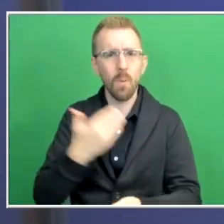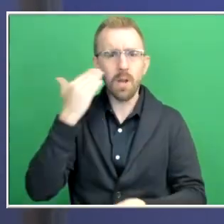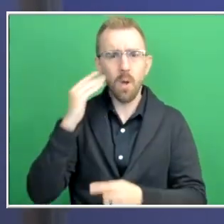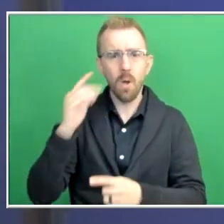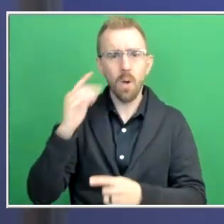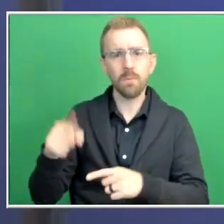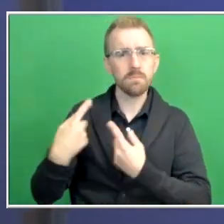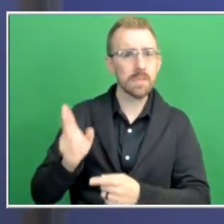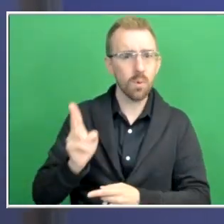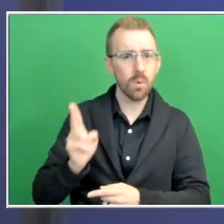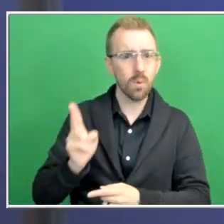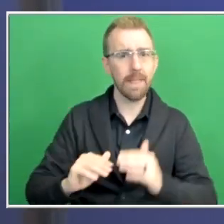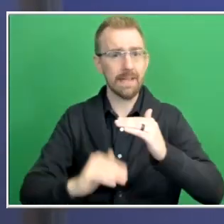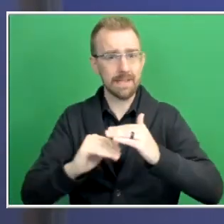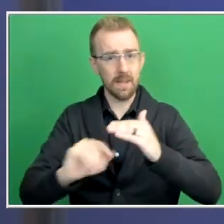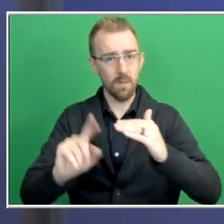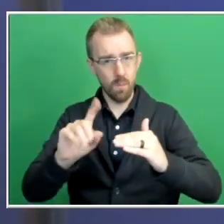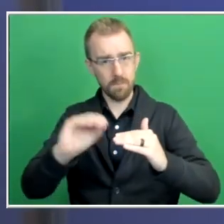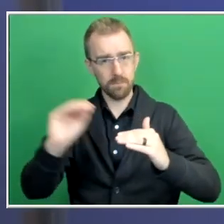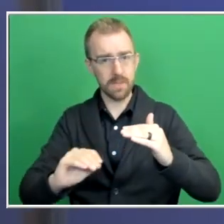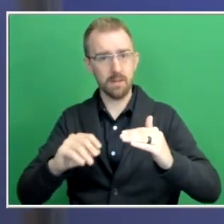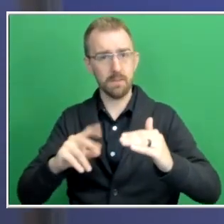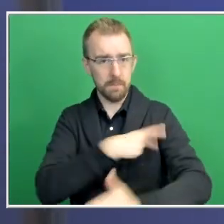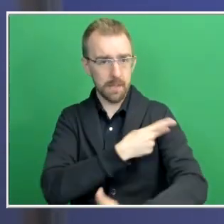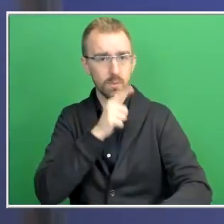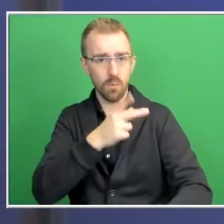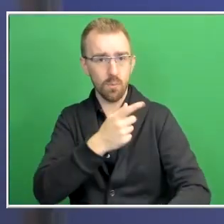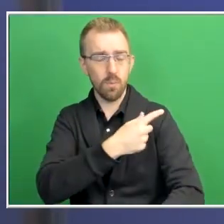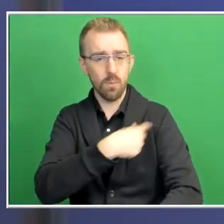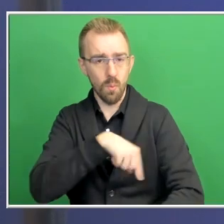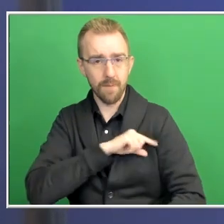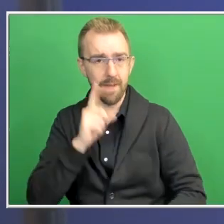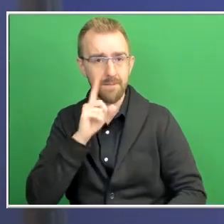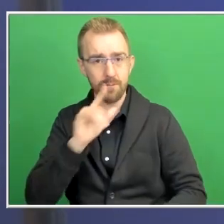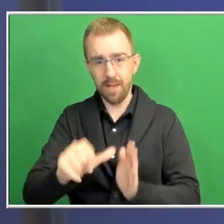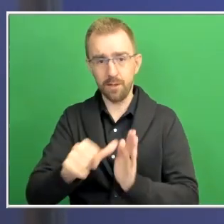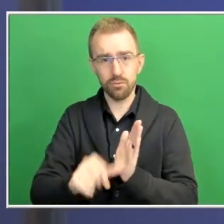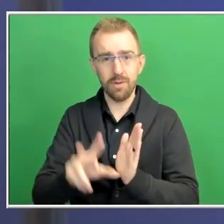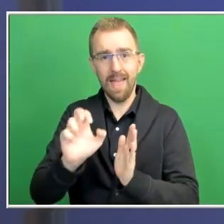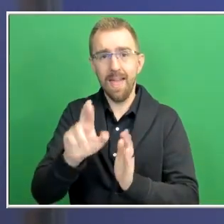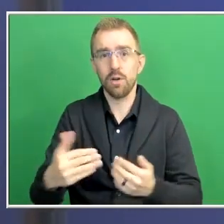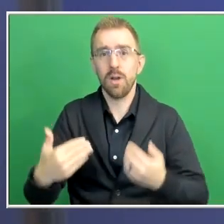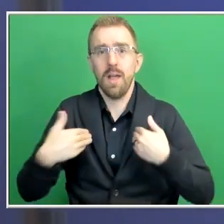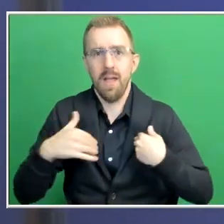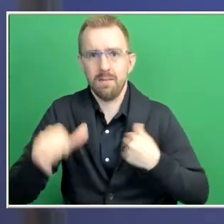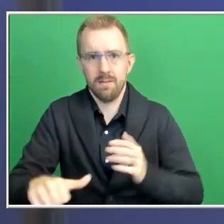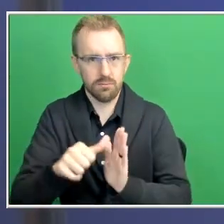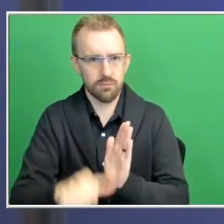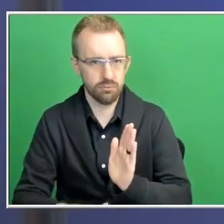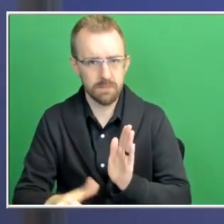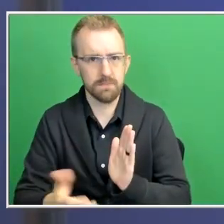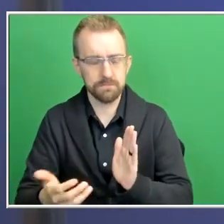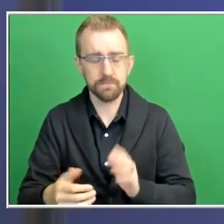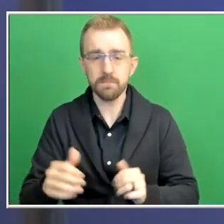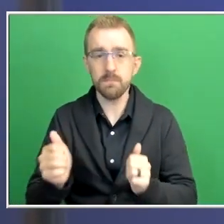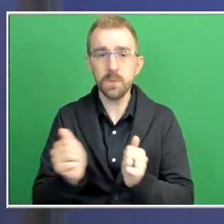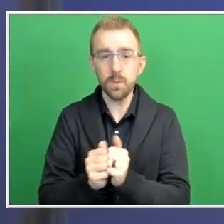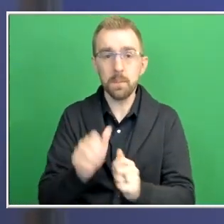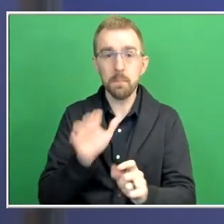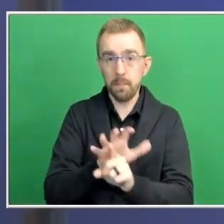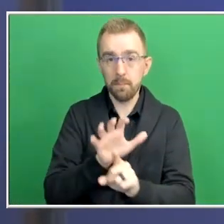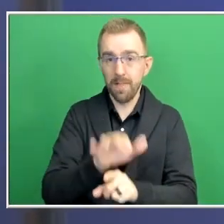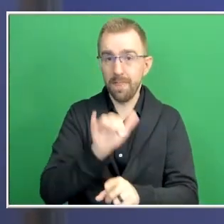than 1% of patients who qualify for bariatric surgery ever had bariatric surgery. So hopefully with the popularity of this